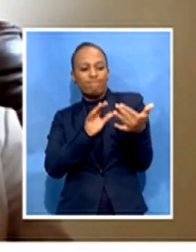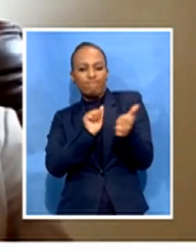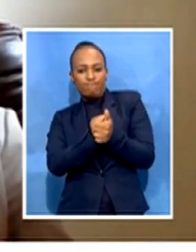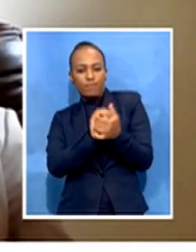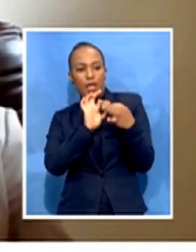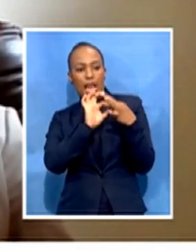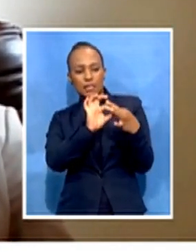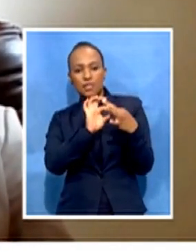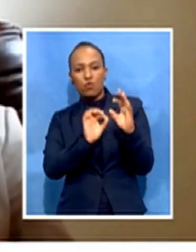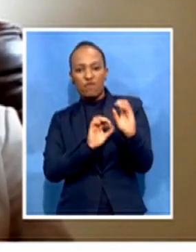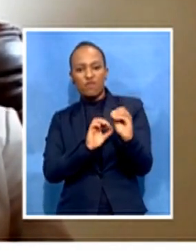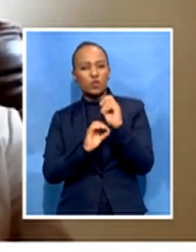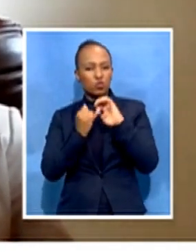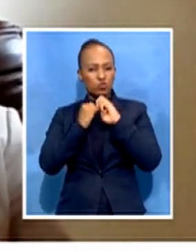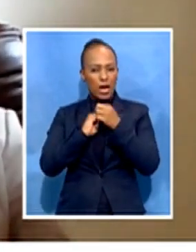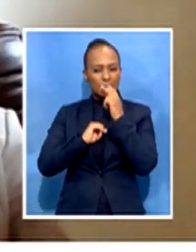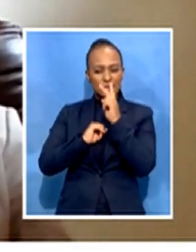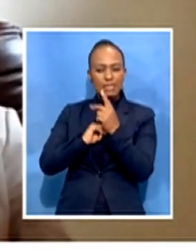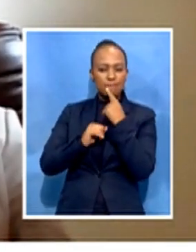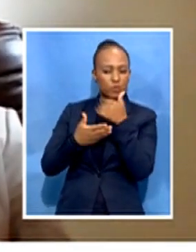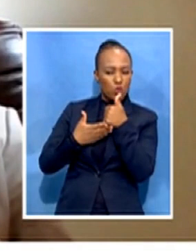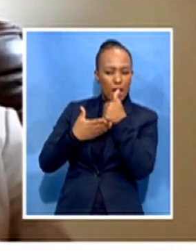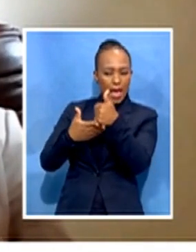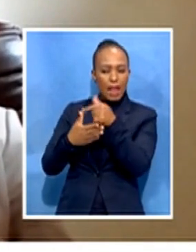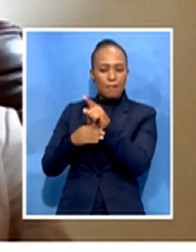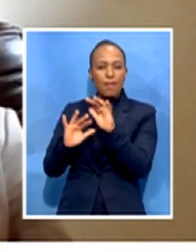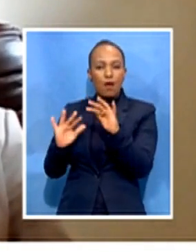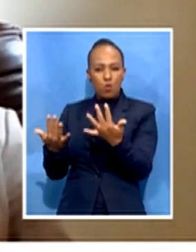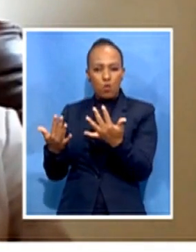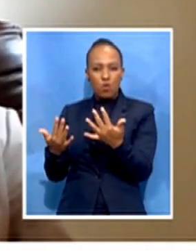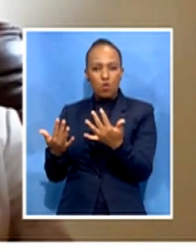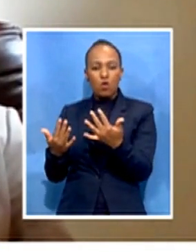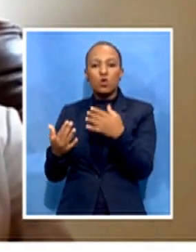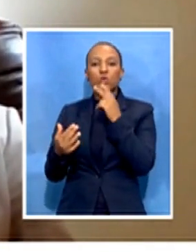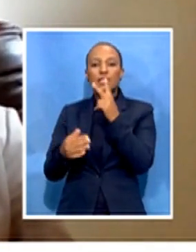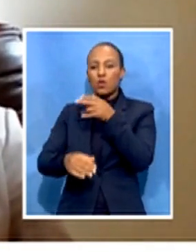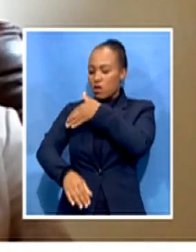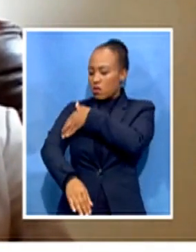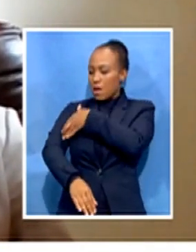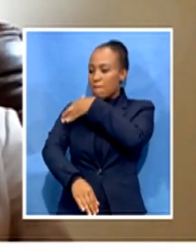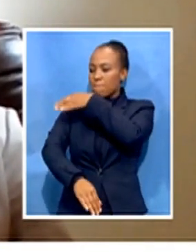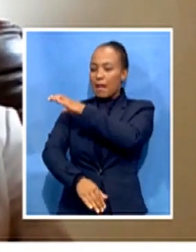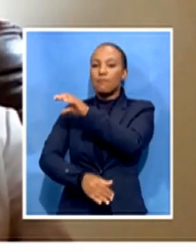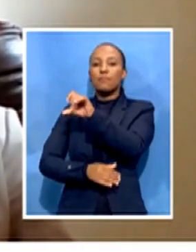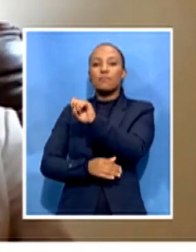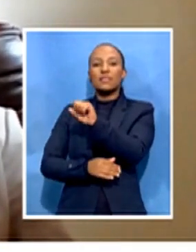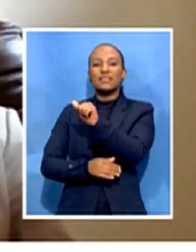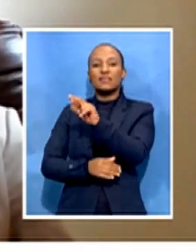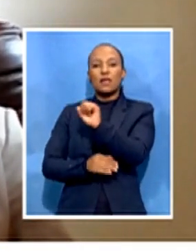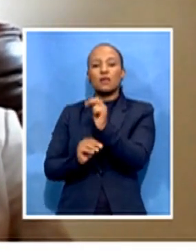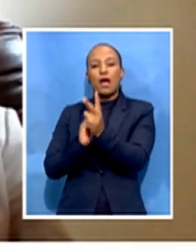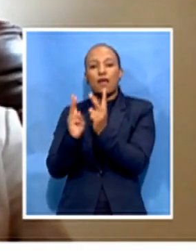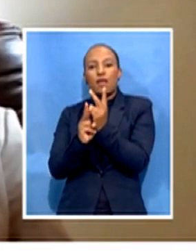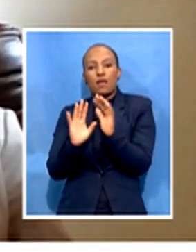actually assist towards the recapacitation of SARS, where we are actually trying to see how we can actually bolster